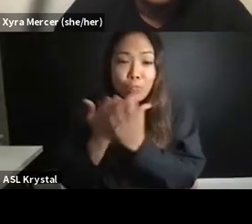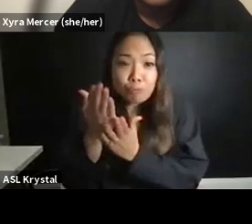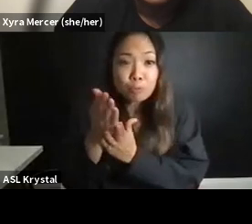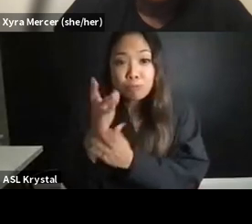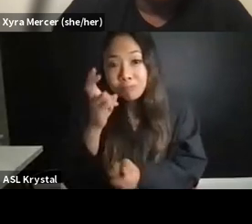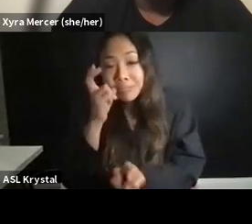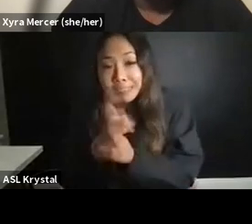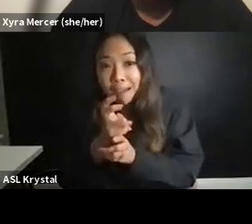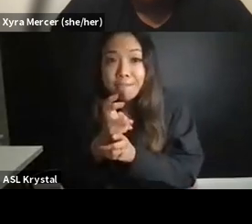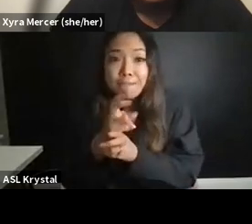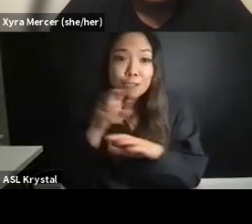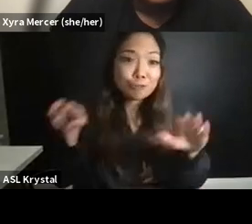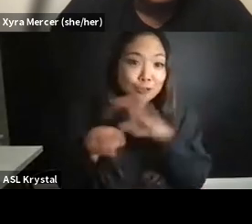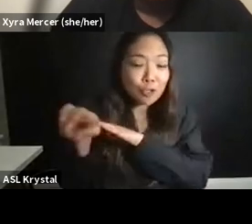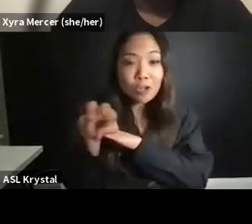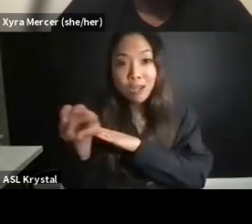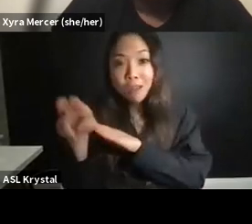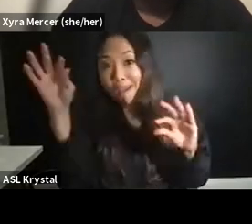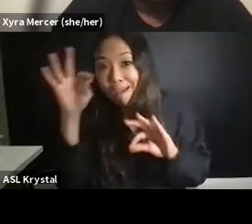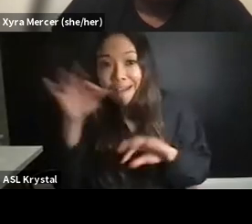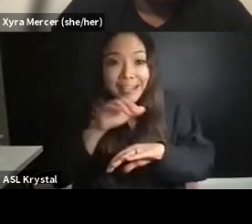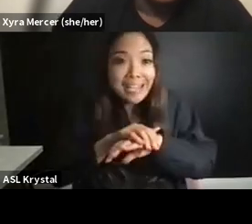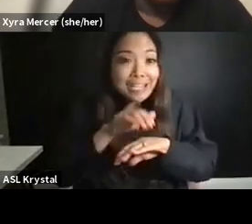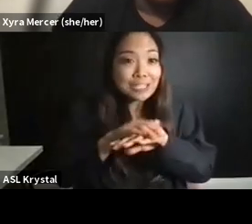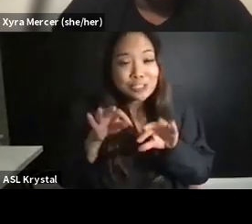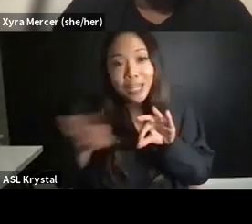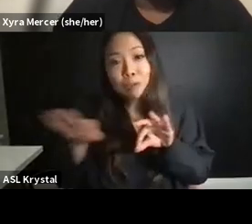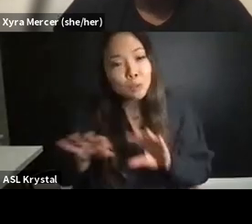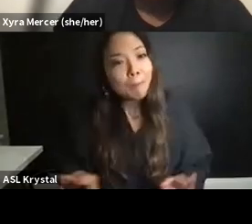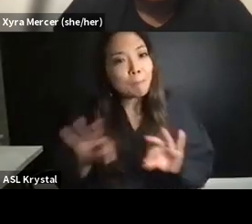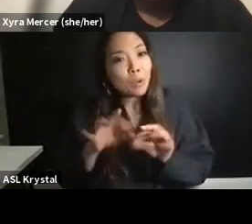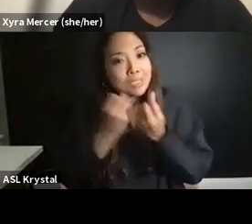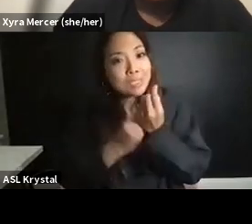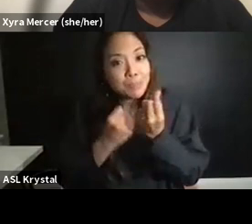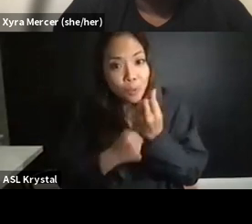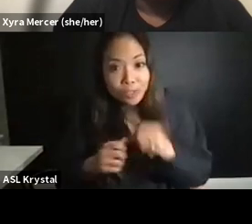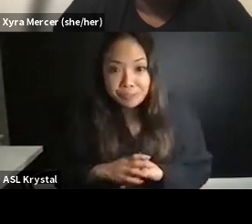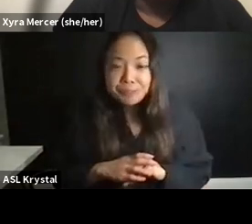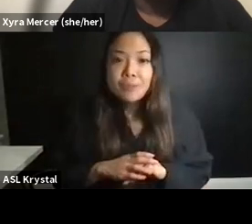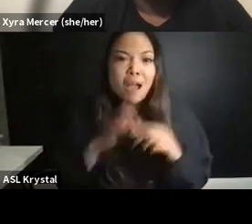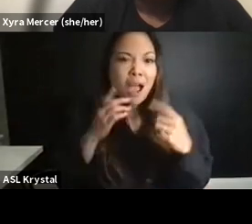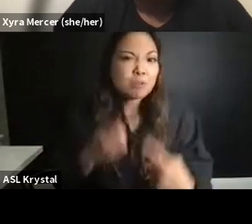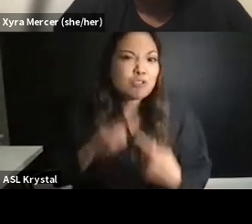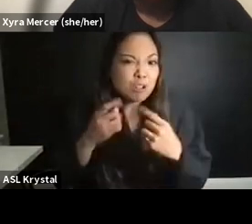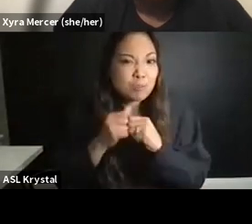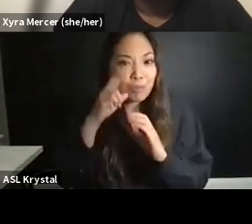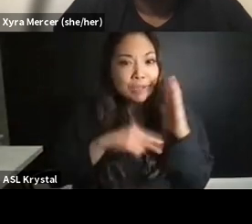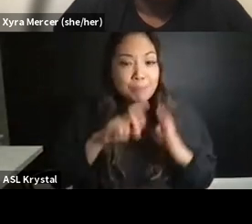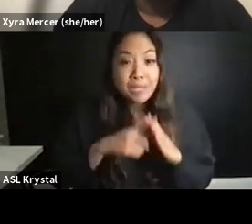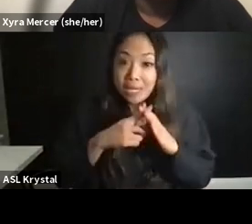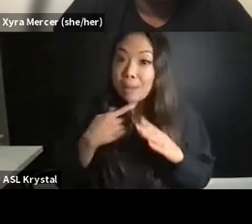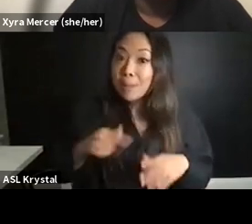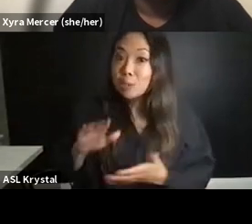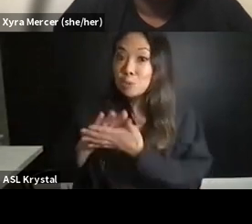english language i was one of the students that struggled with reading in the beginning and was lucky enough to have a school with a nice sized library and